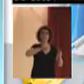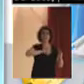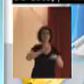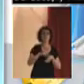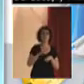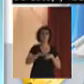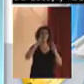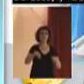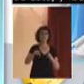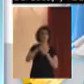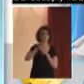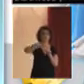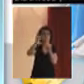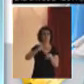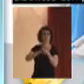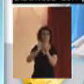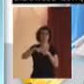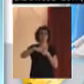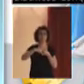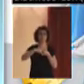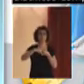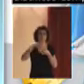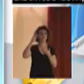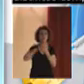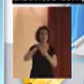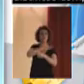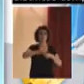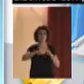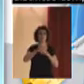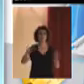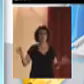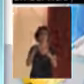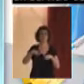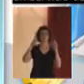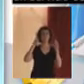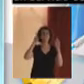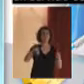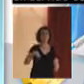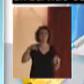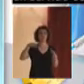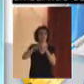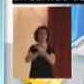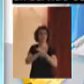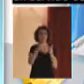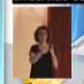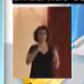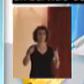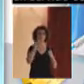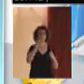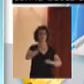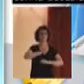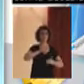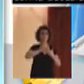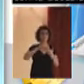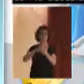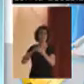the accessibility of this, and then to show you the different components that interact with microblogging and its relations to accessibility, what